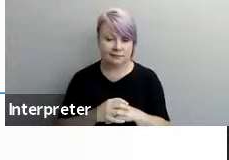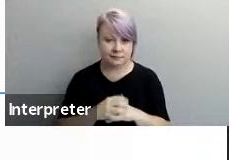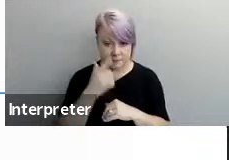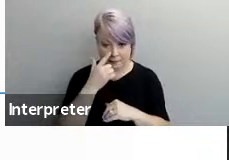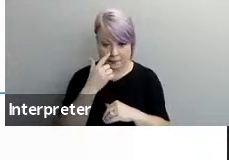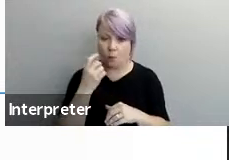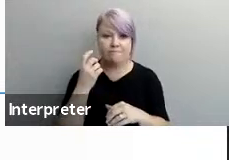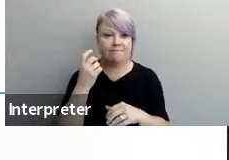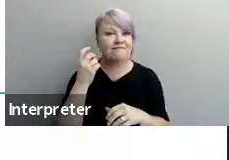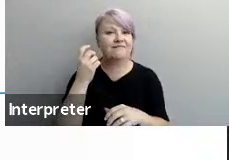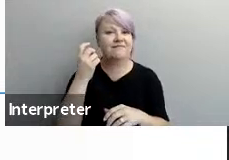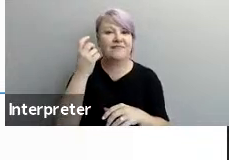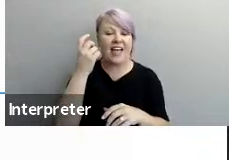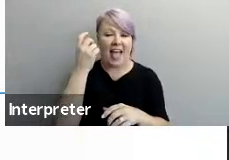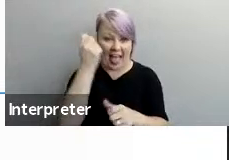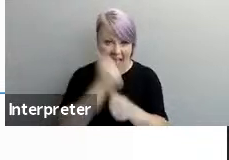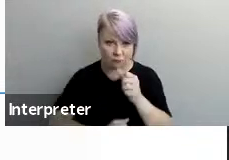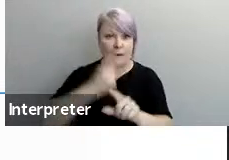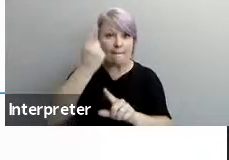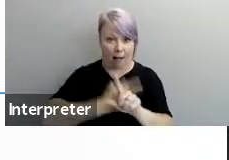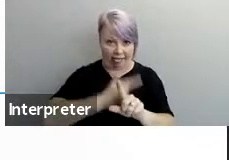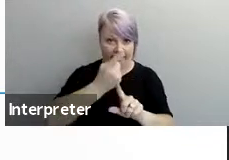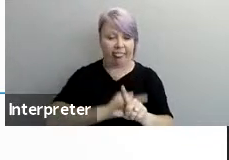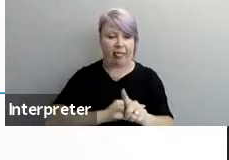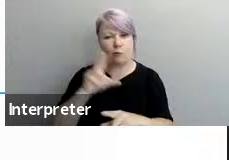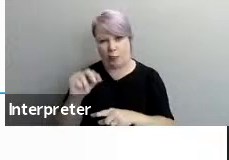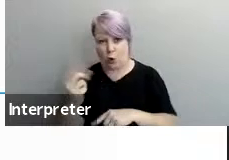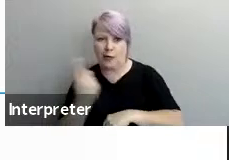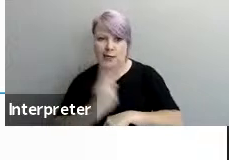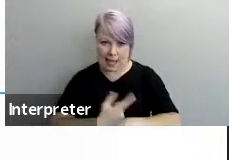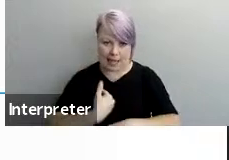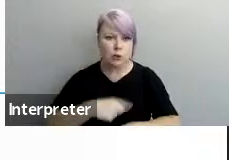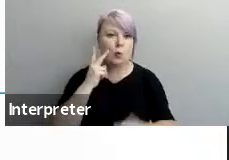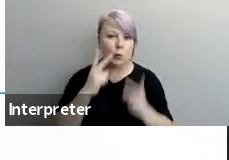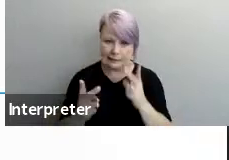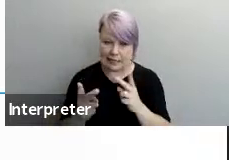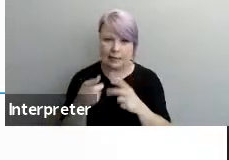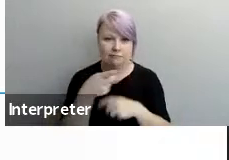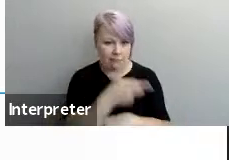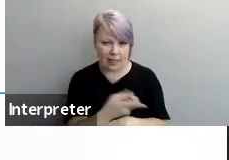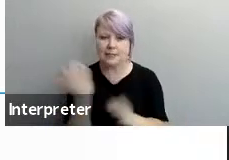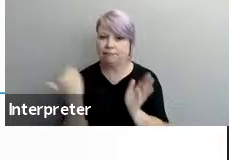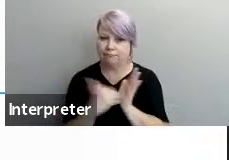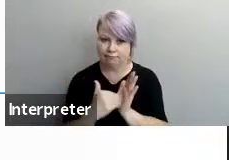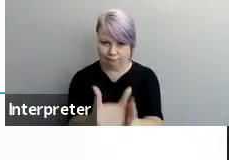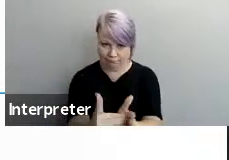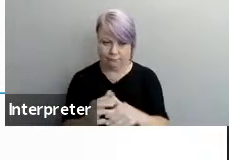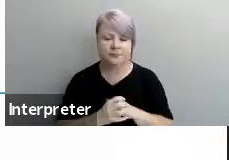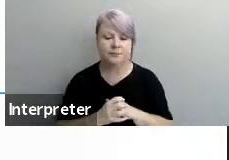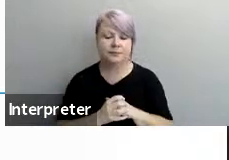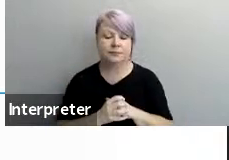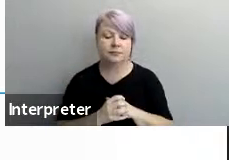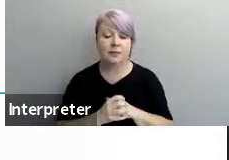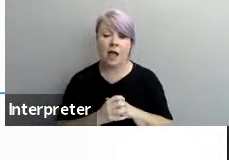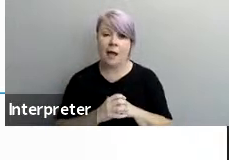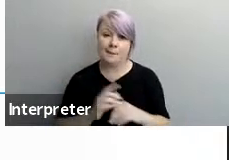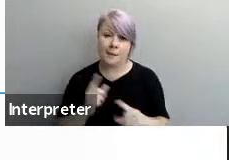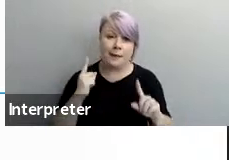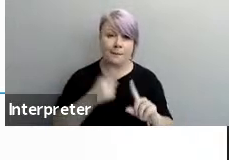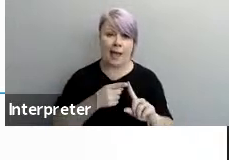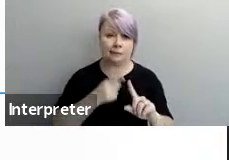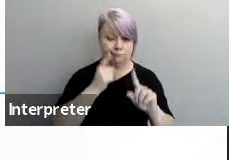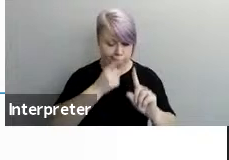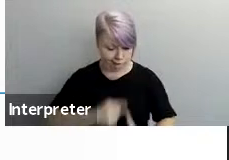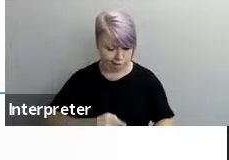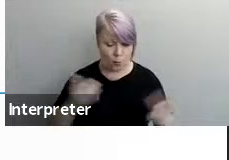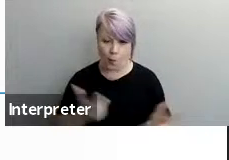update every 30 days or less than to remain in compliance with Missouri House Bill 271. With the main tenets of our plan, again,